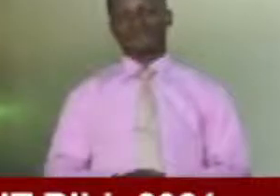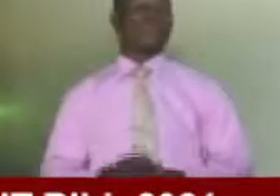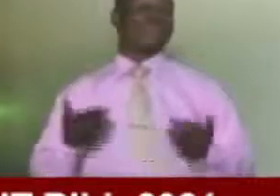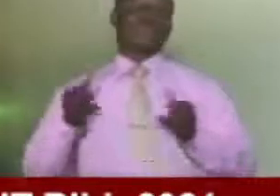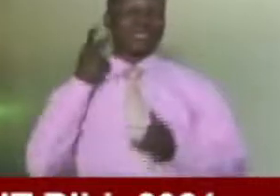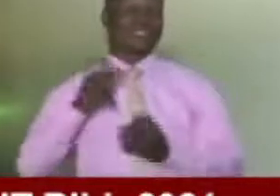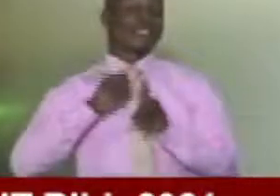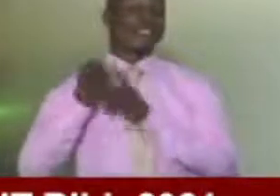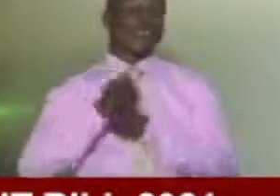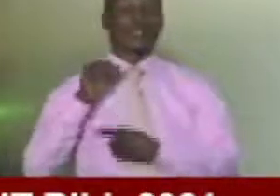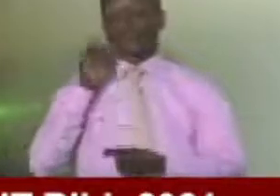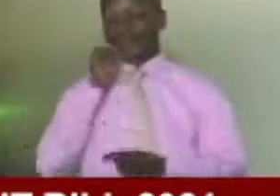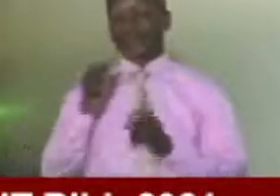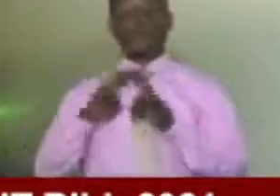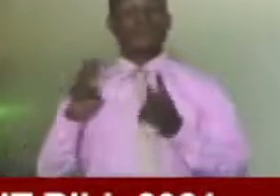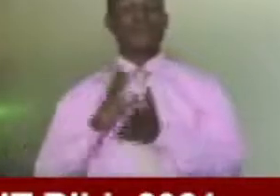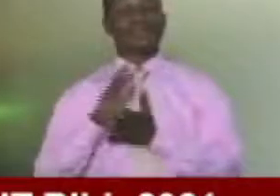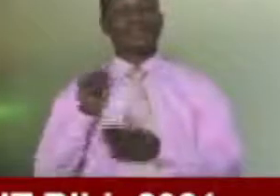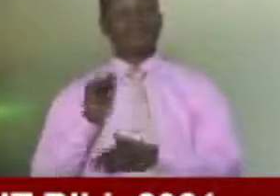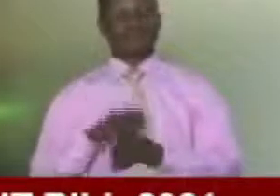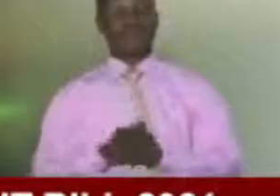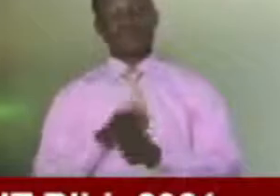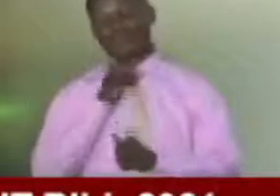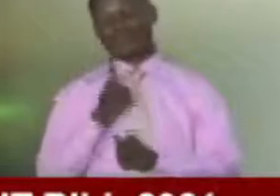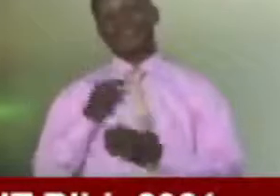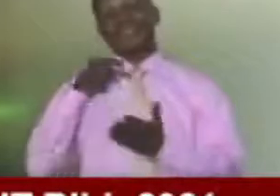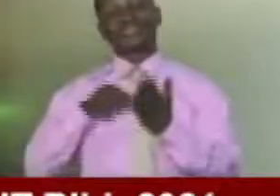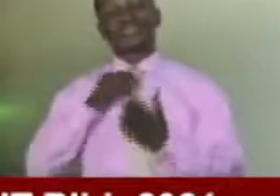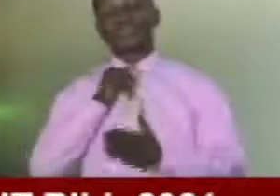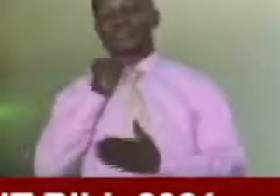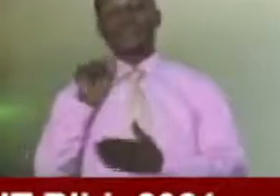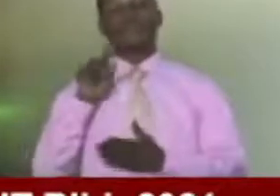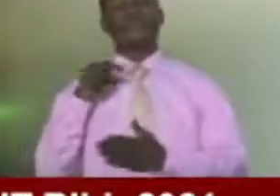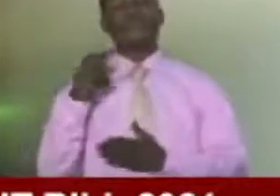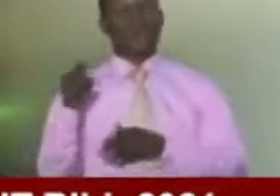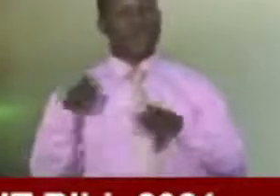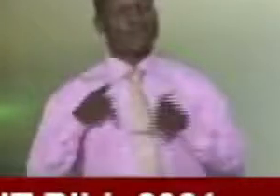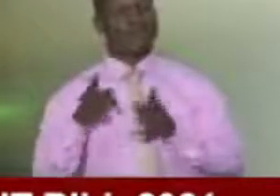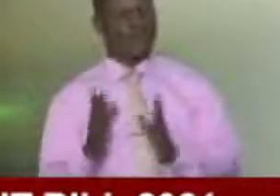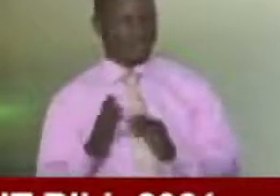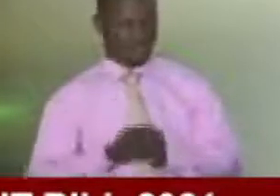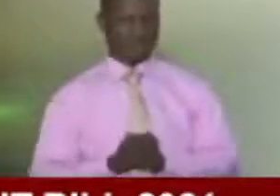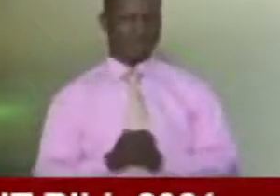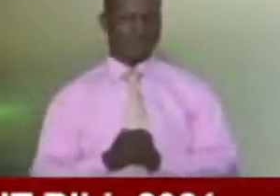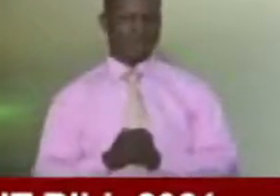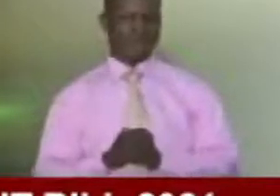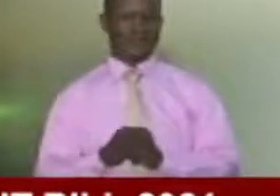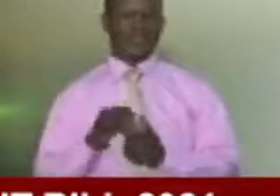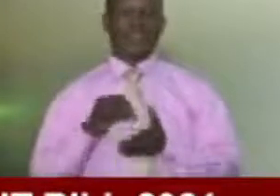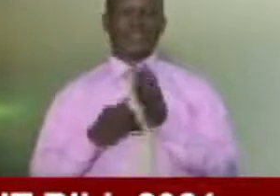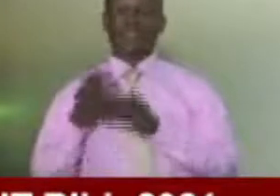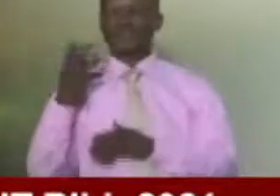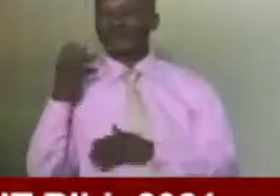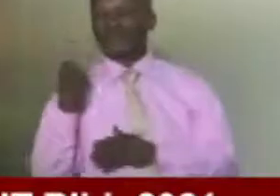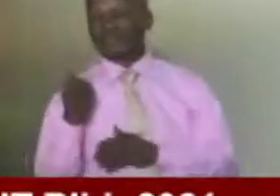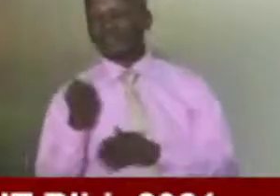I mean, I'm very sure that you've heard the conversation. This is not the only part of it, but it was the problem